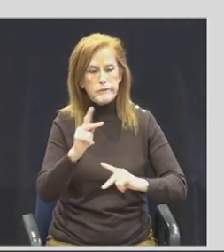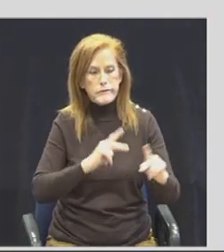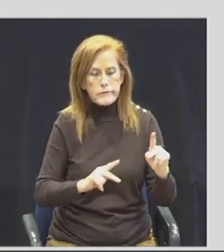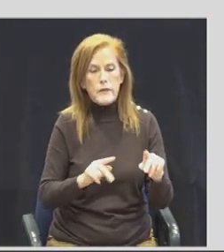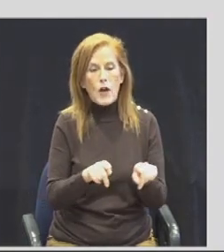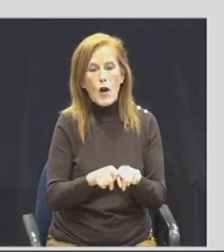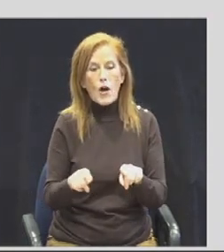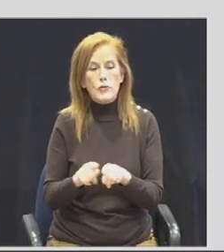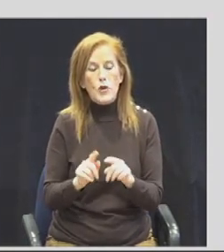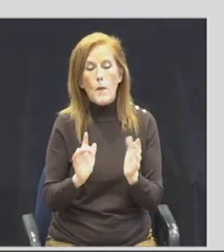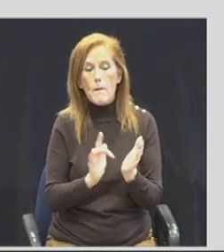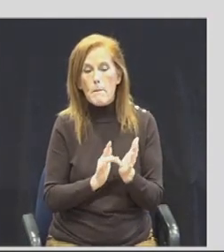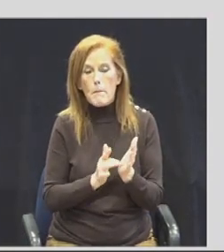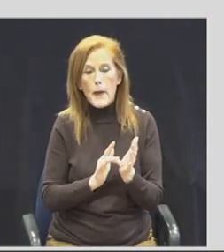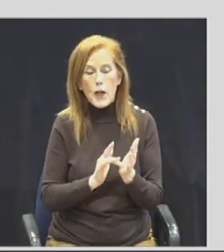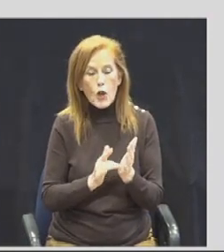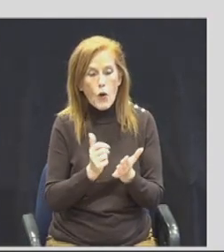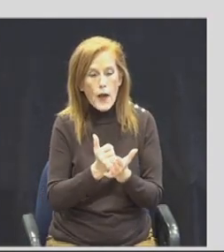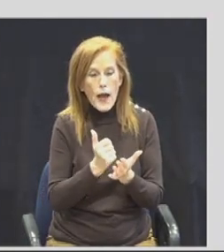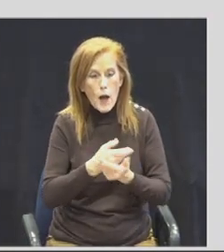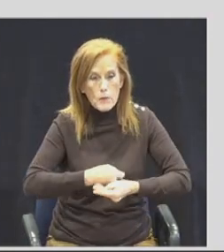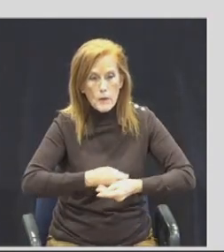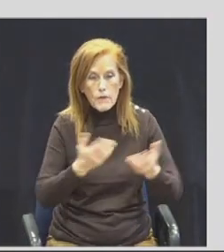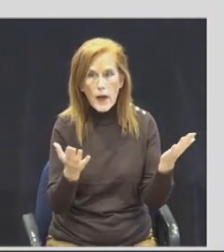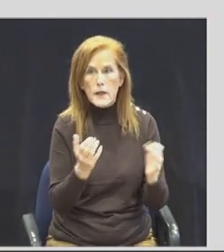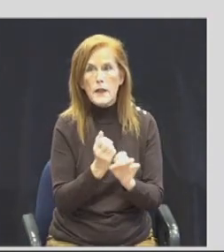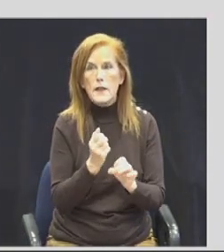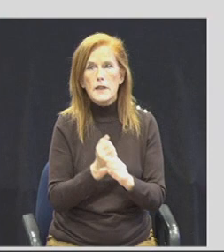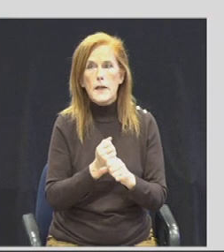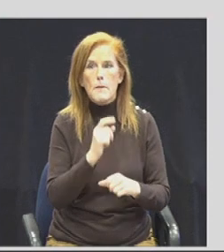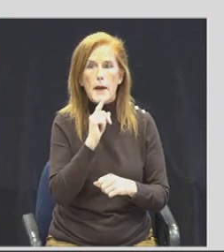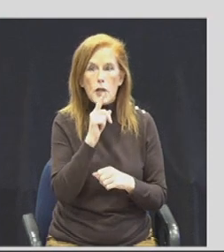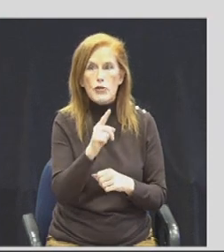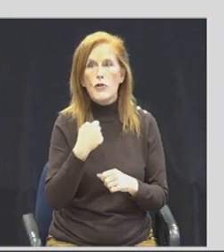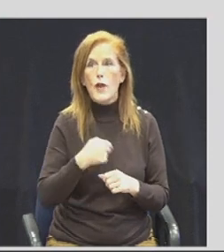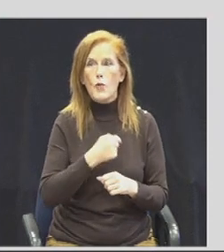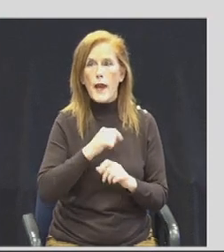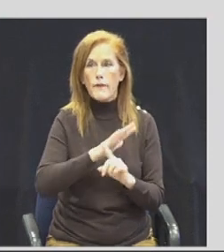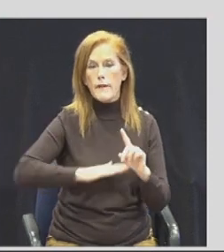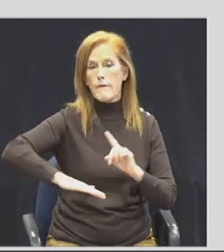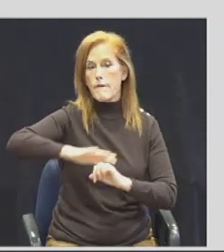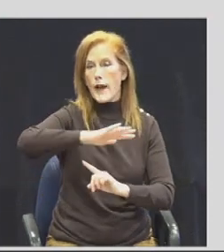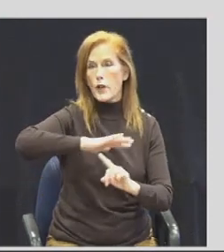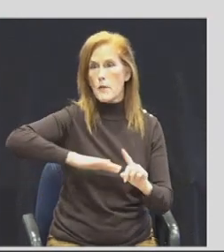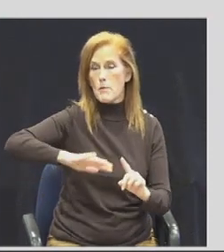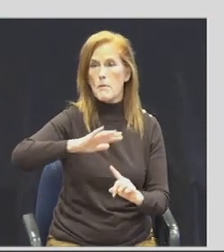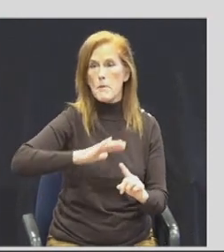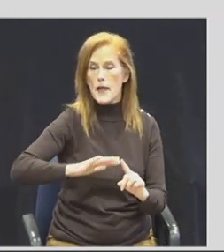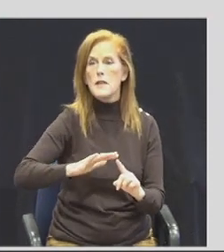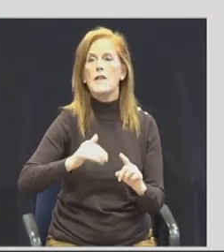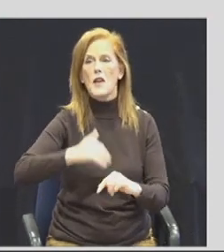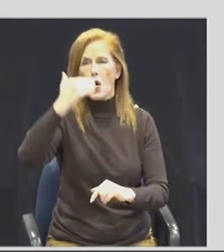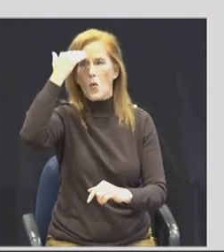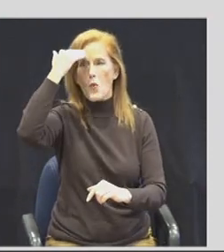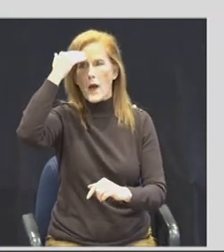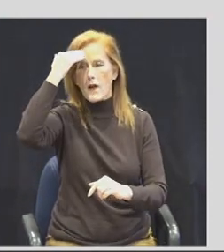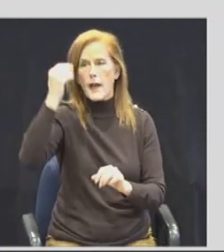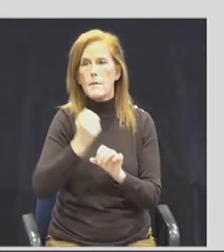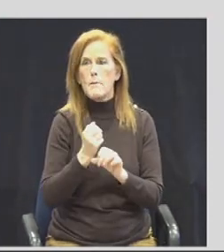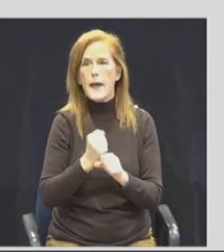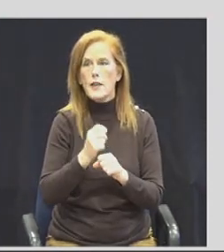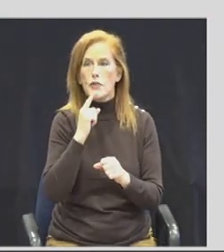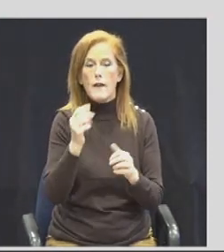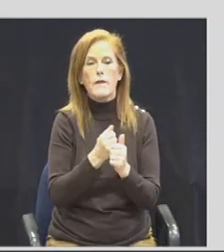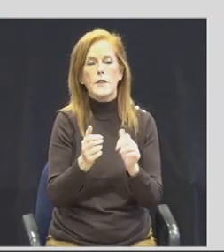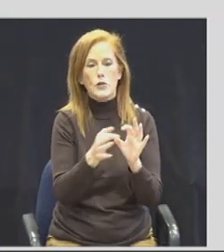distribution and delivery of medical countermeasures, environmental surety, and assuring a coordinated and effective public health and medical response. And that kind of brings us to why